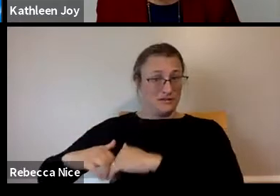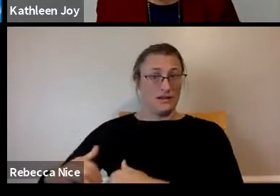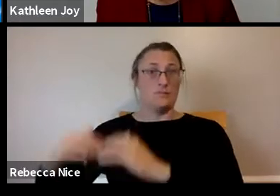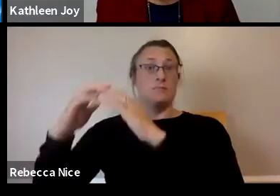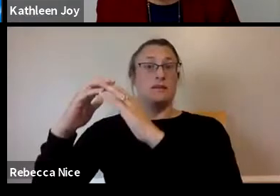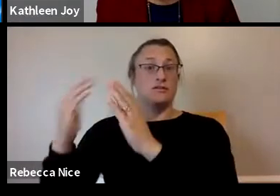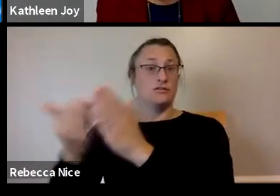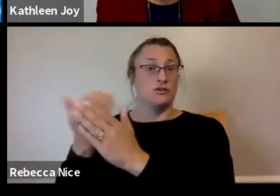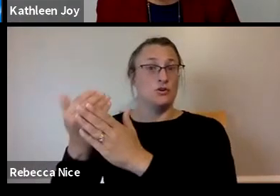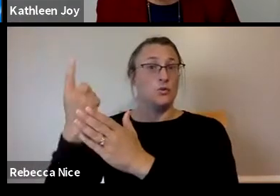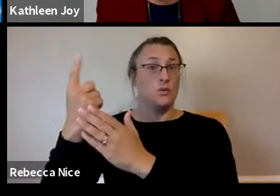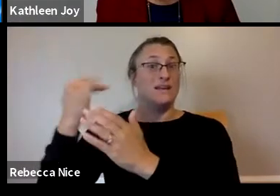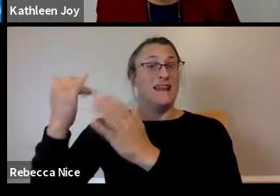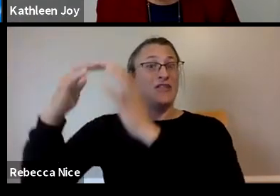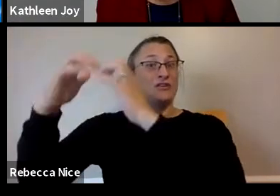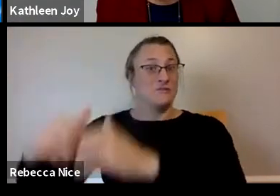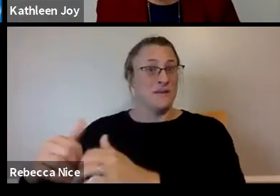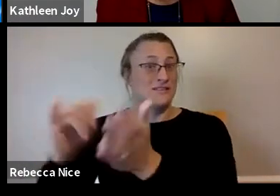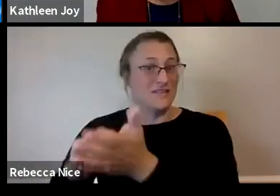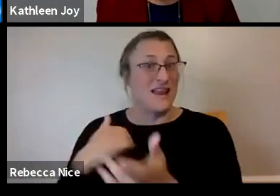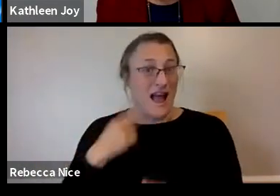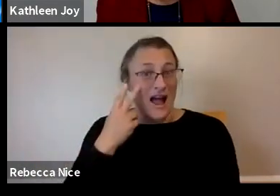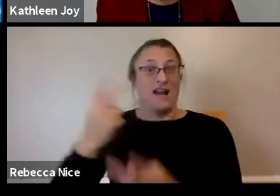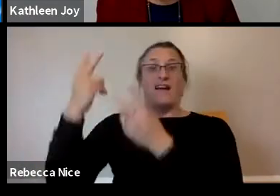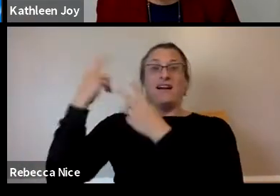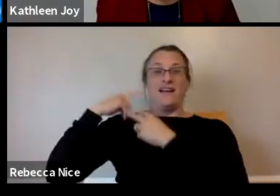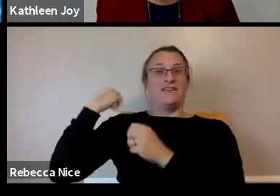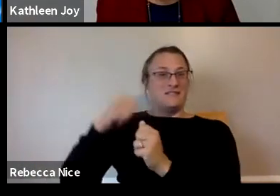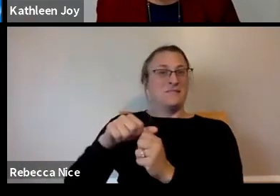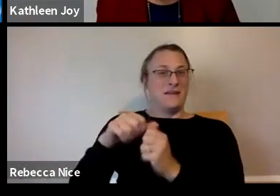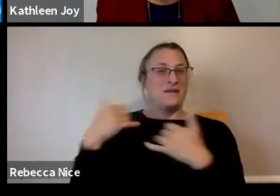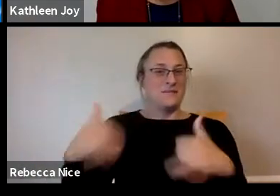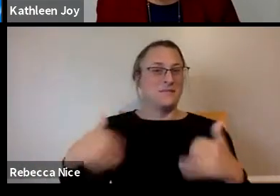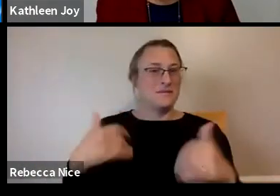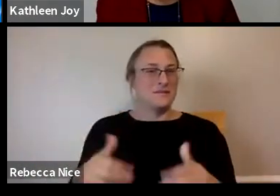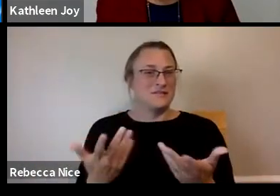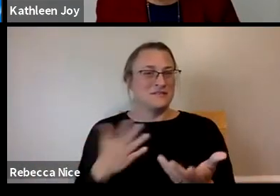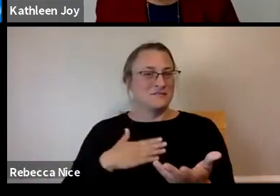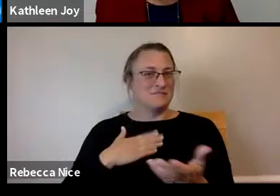about to be demolished. So I have a little bit of history here.